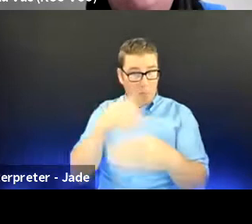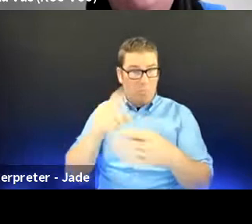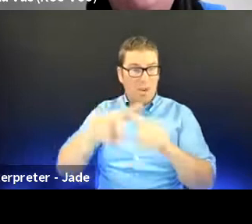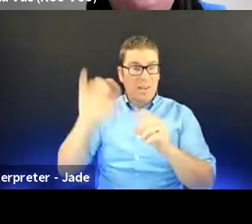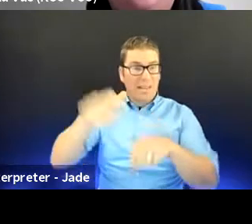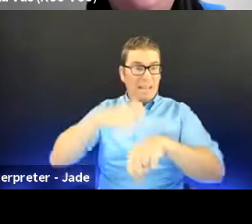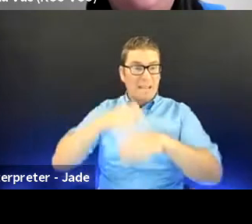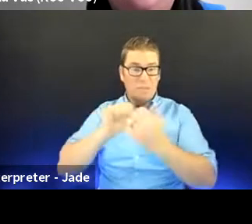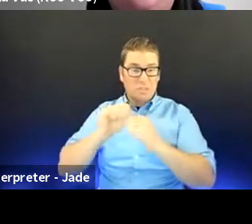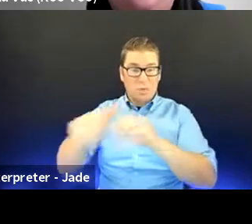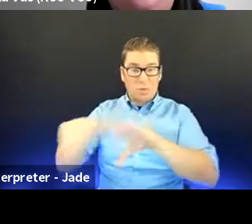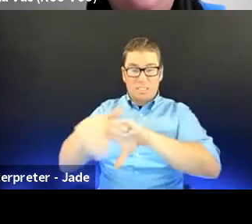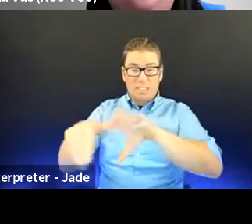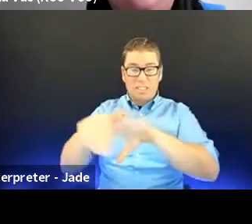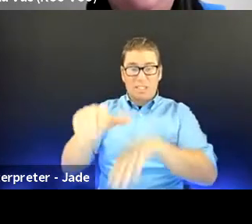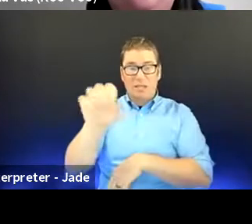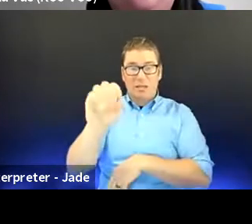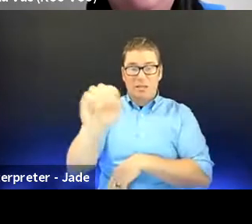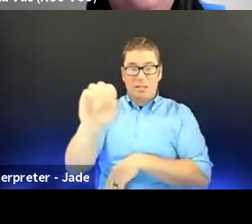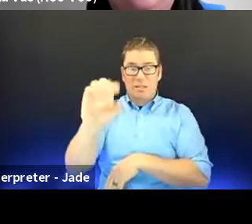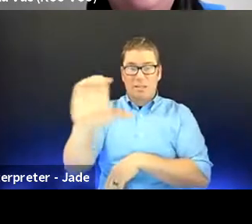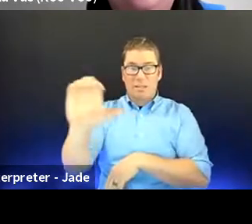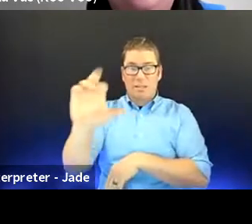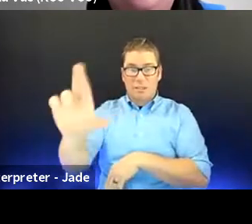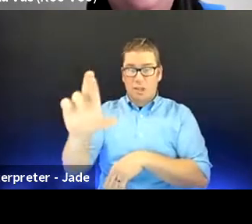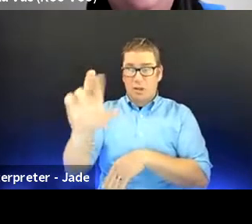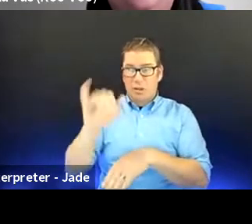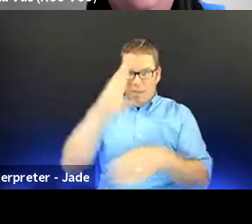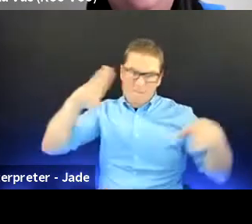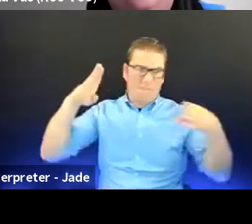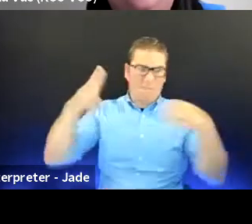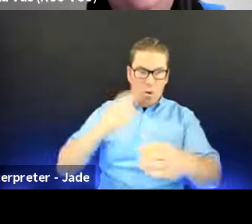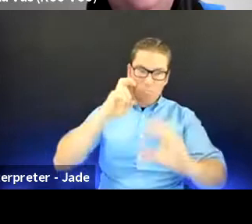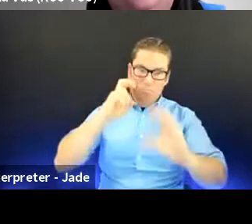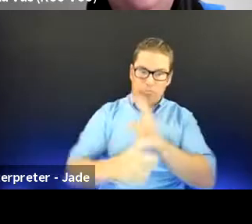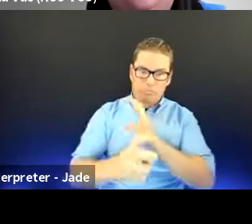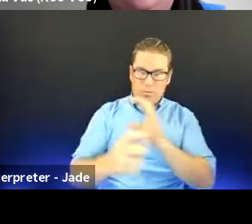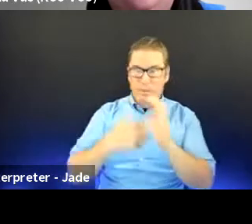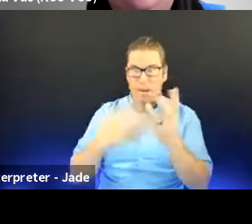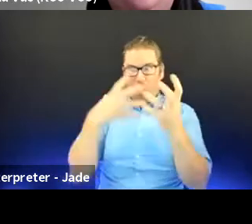and my focus. So I just wanted to play soccer wherever I could. But I was also very,